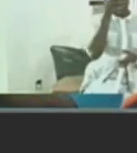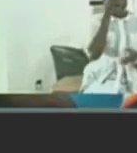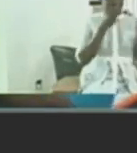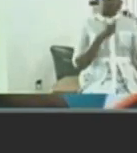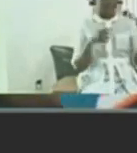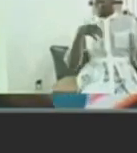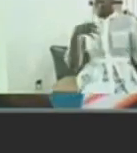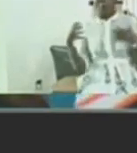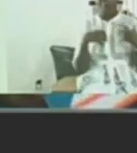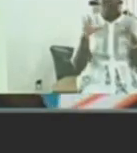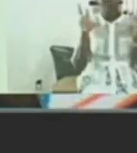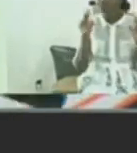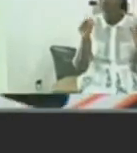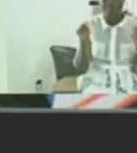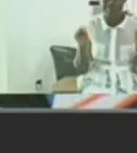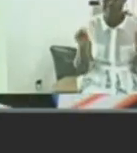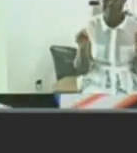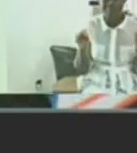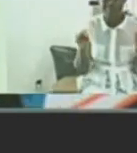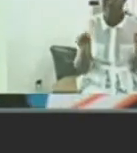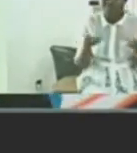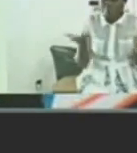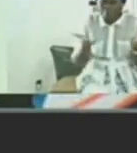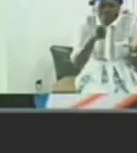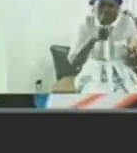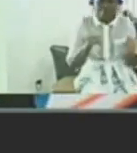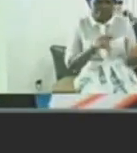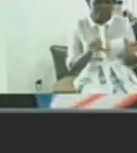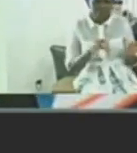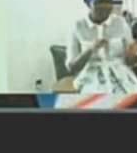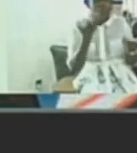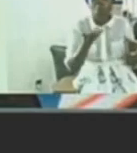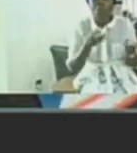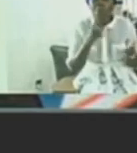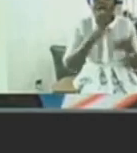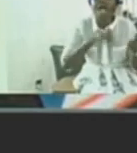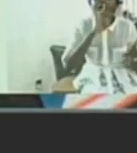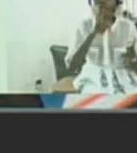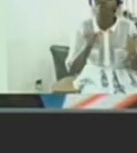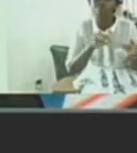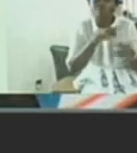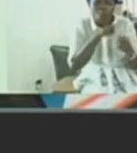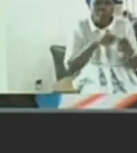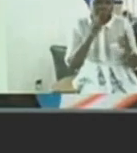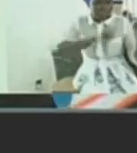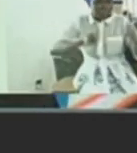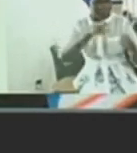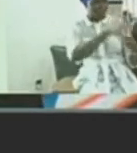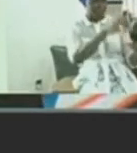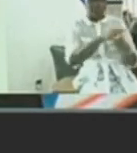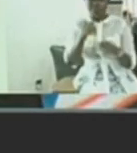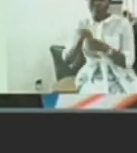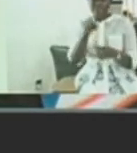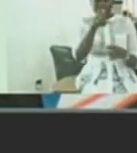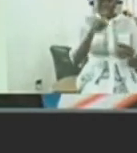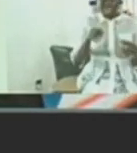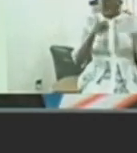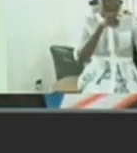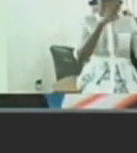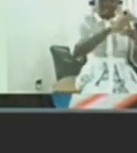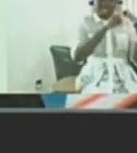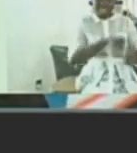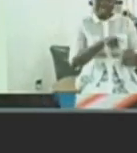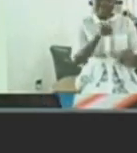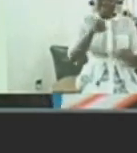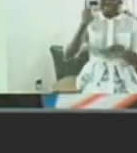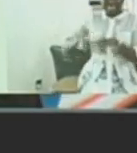he doesn't vote, he will keep praying for the country. He also mentioned that he doesn't know if the 2023 elections will hold yet, as God hasn't spoken